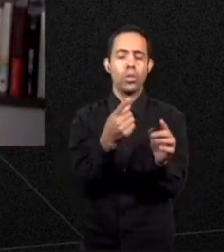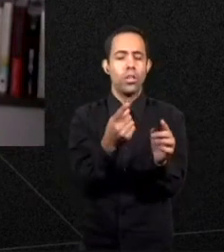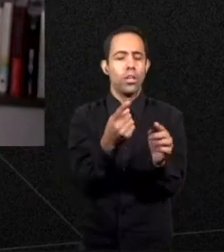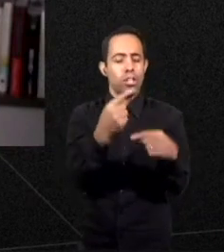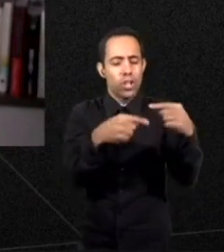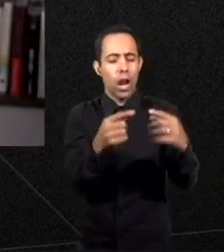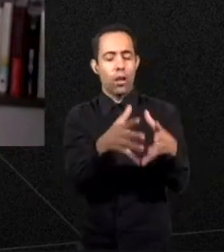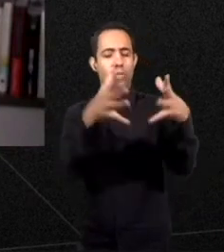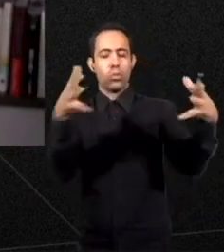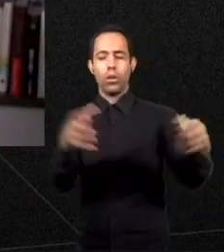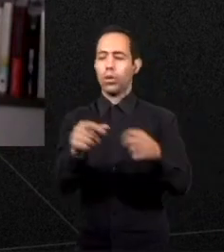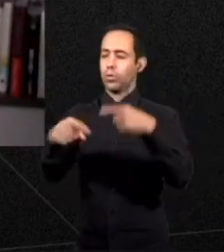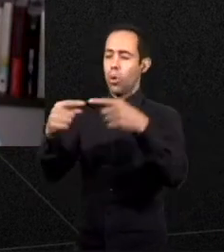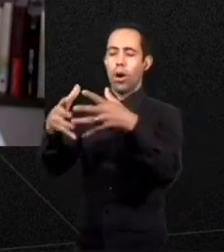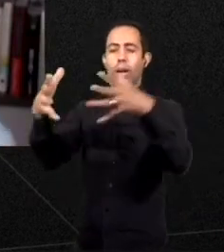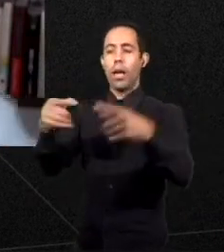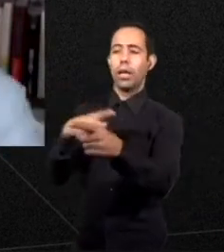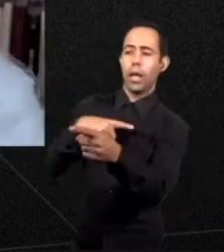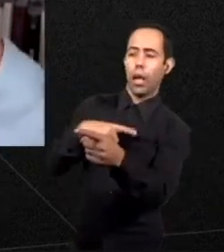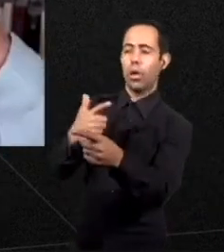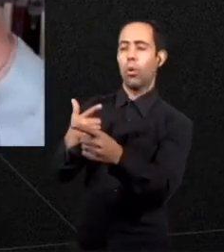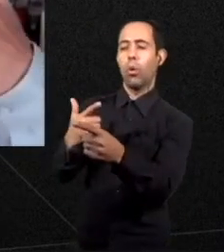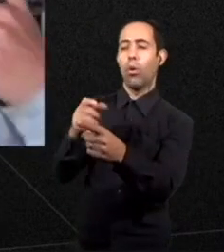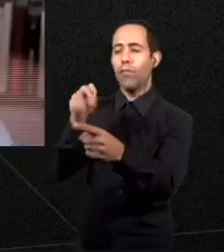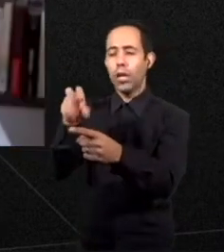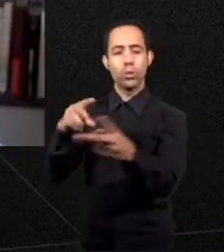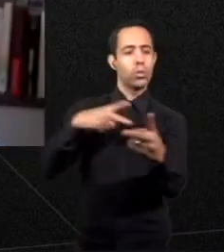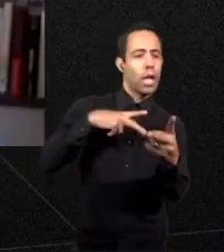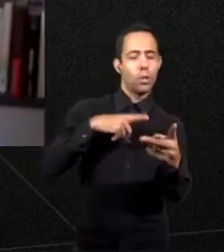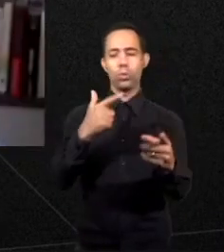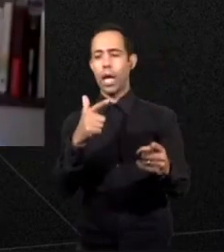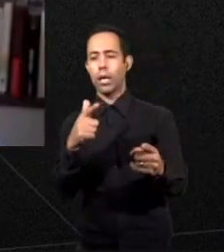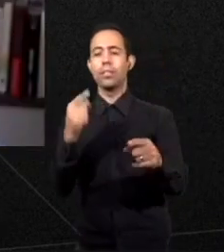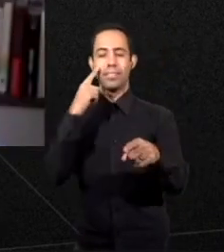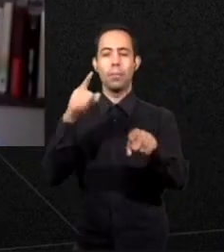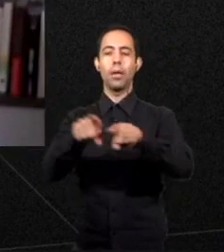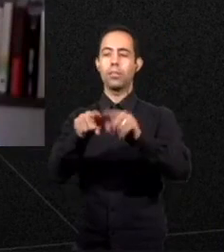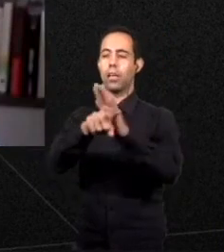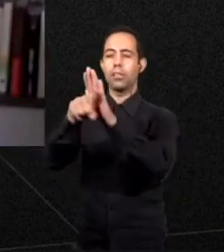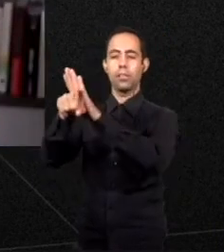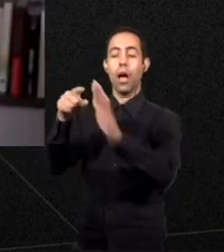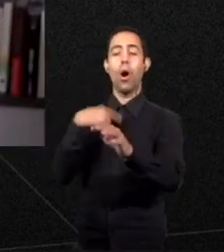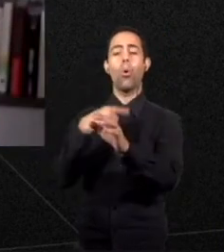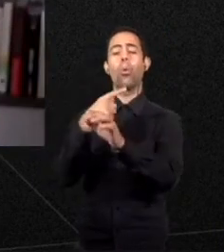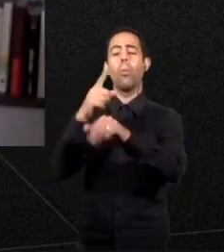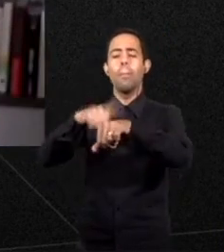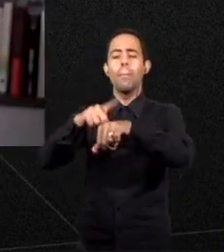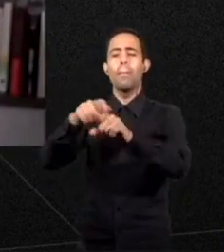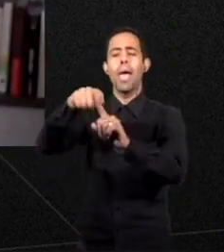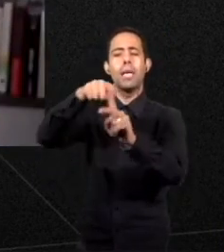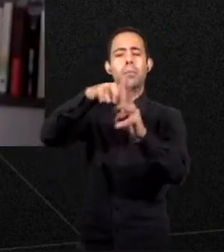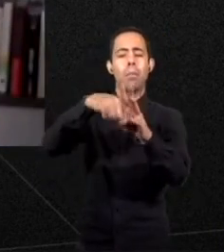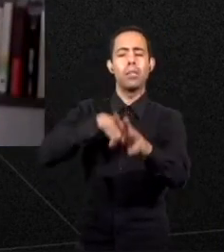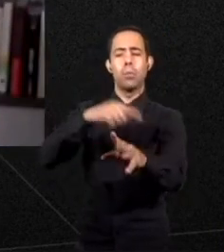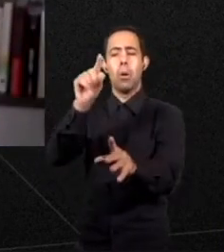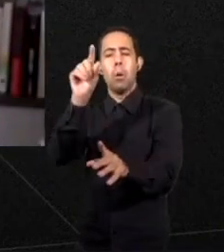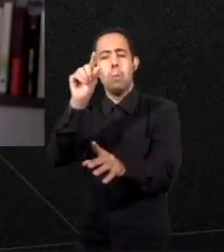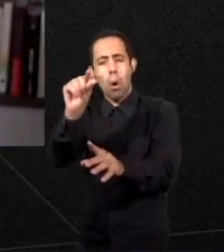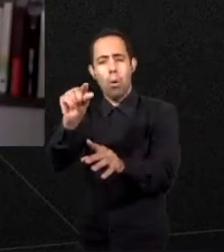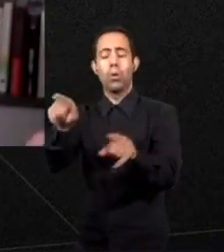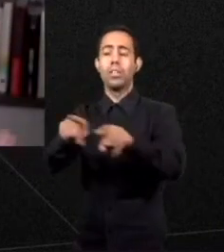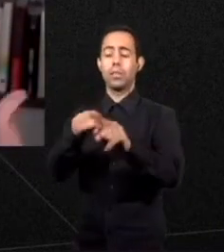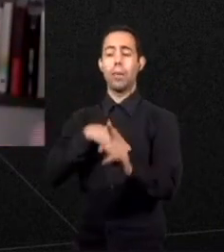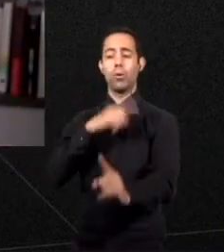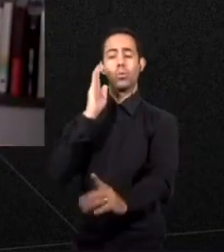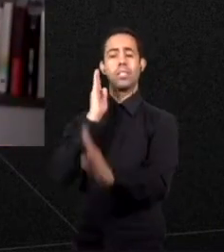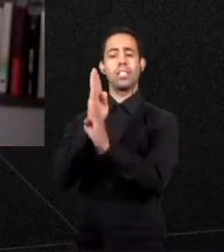and who doesn't. And then within a couple of more months, scientists discovered how